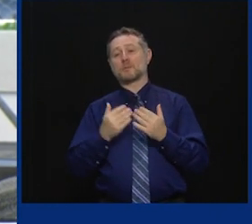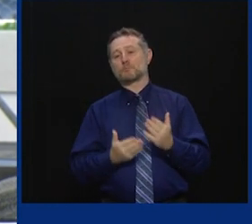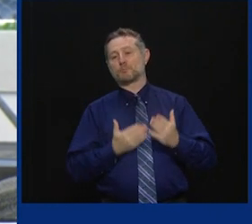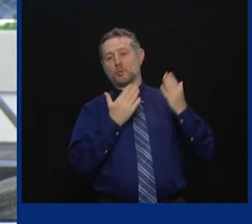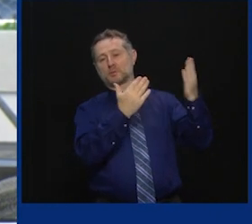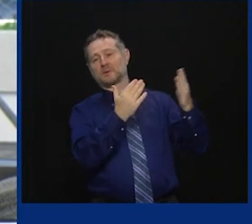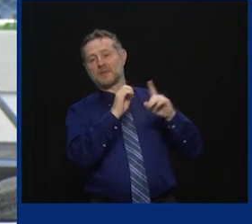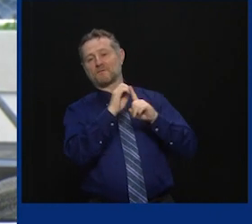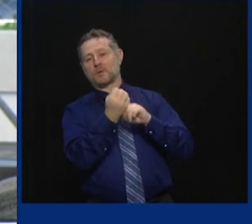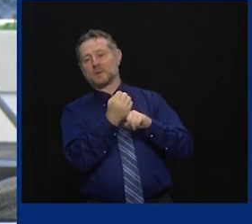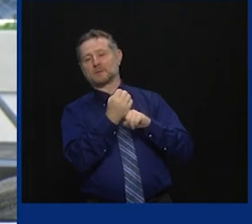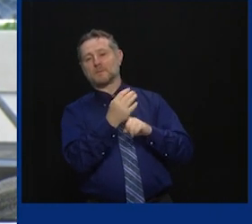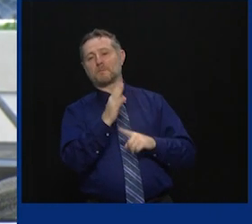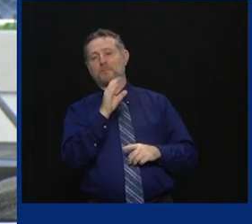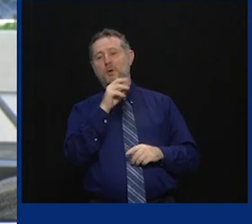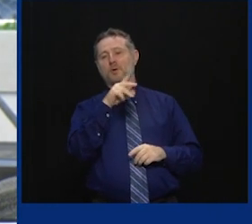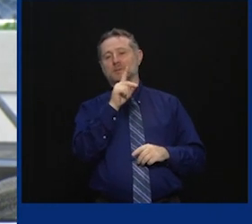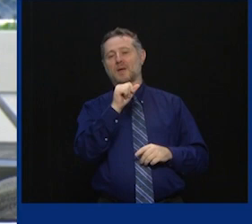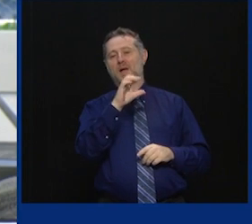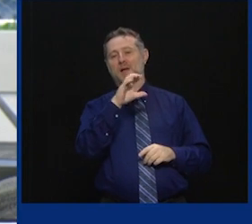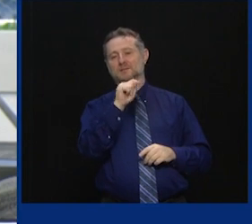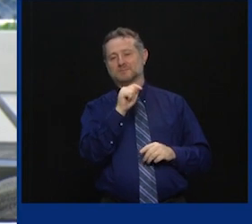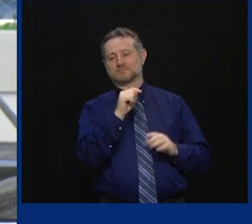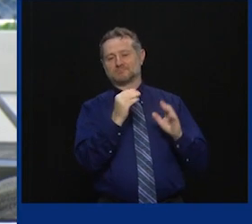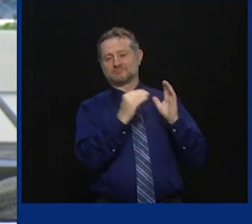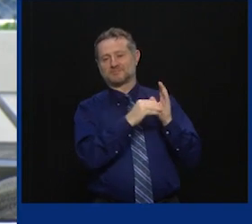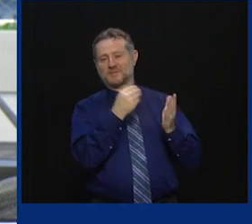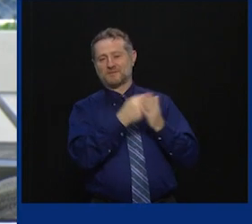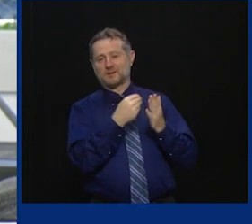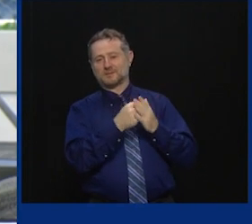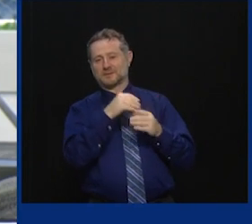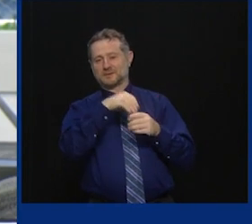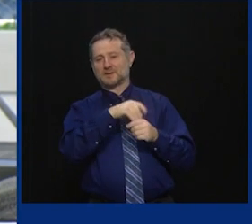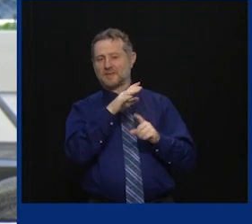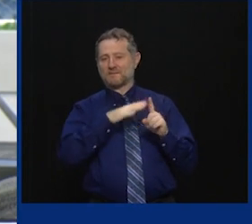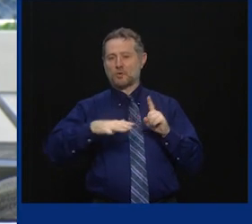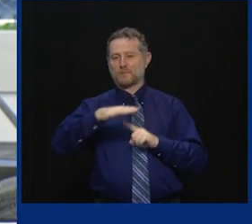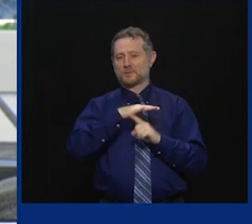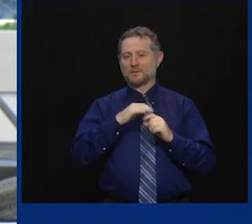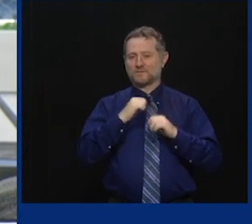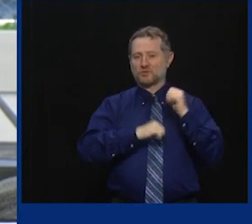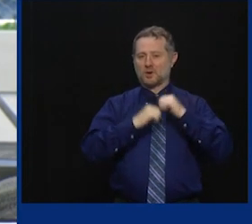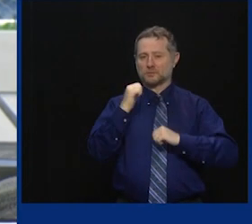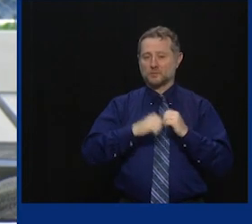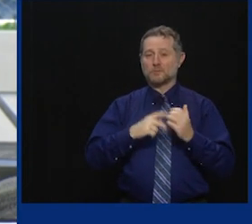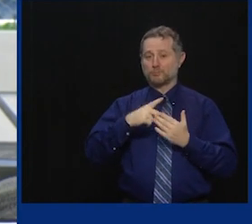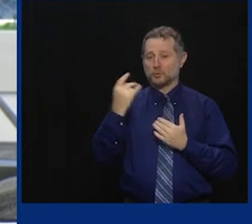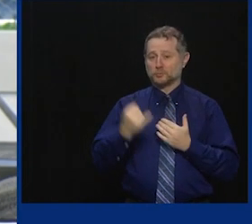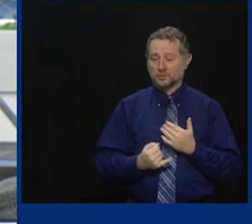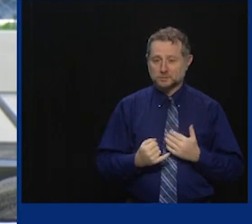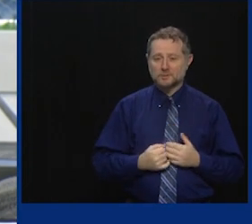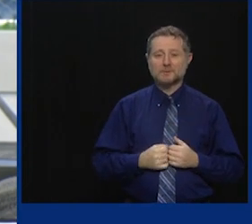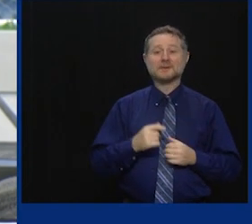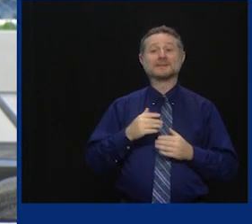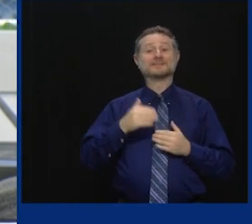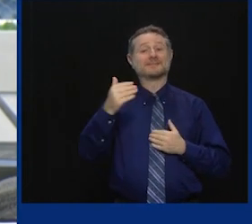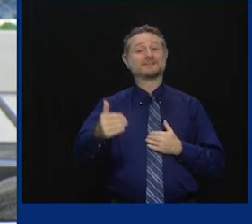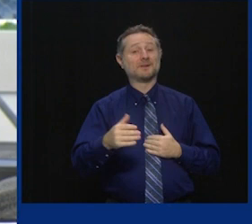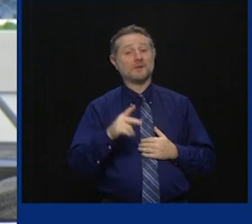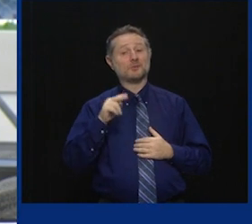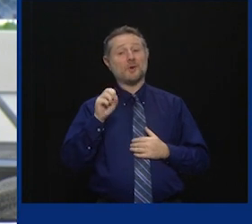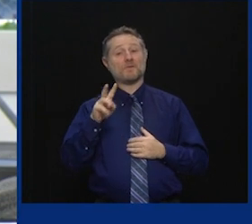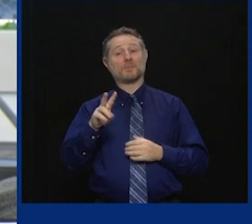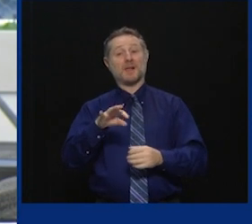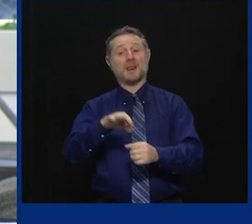Environmental Bond Act, to fund environmental infrastructure projects. That goes before the voters next November. I want to